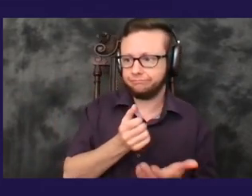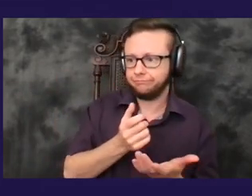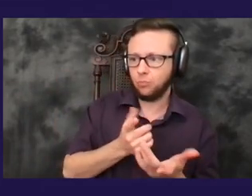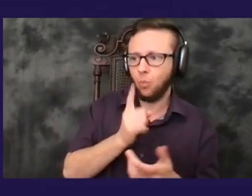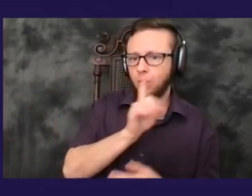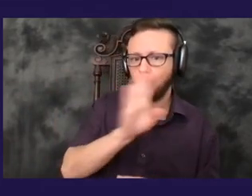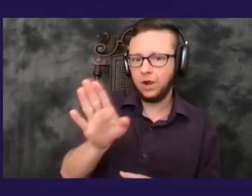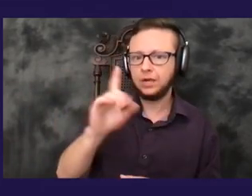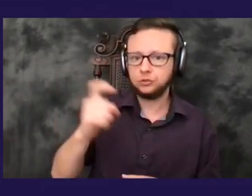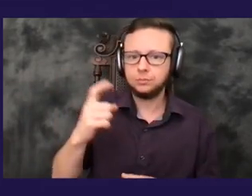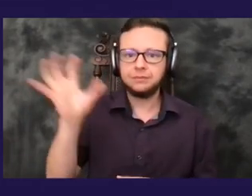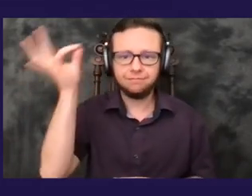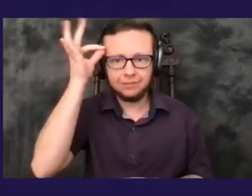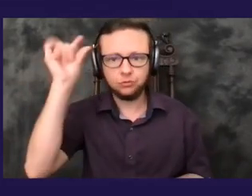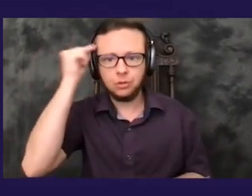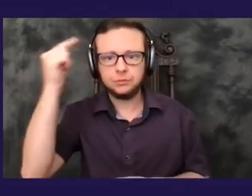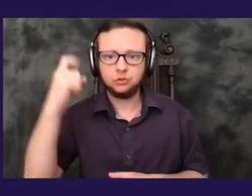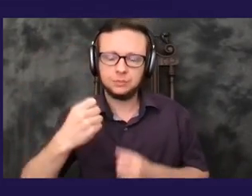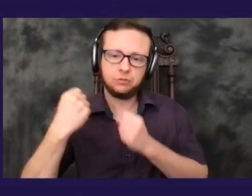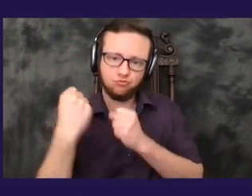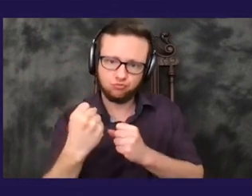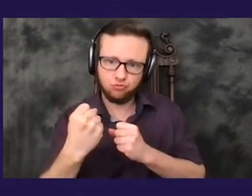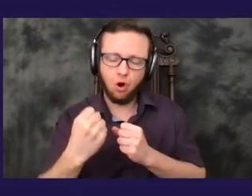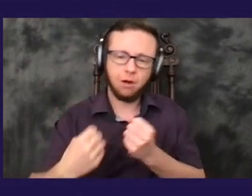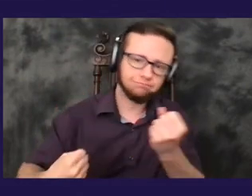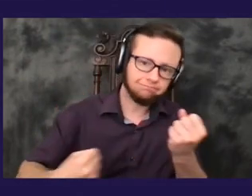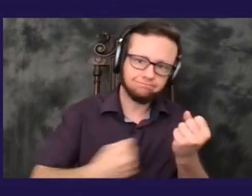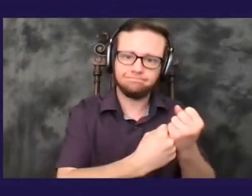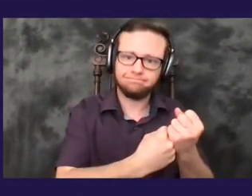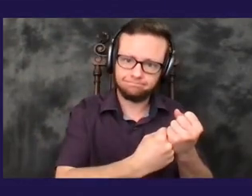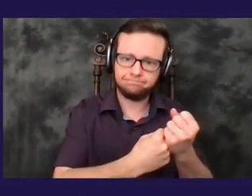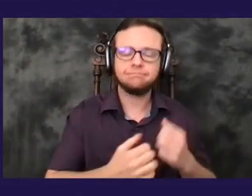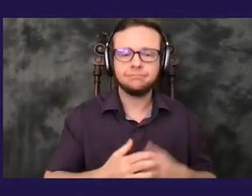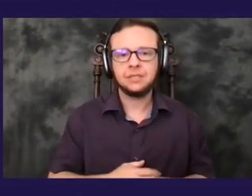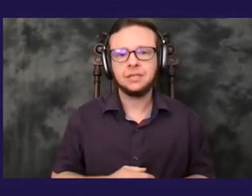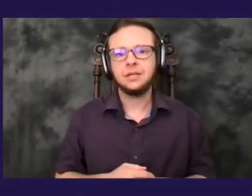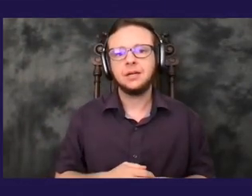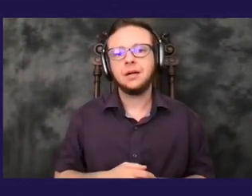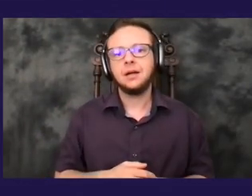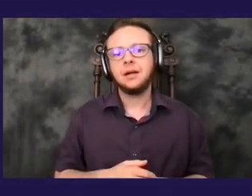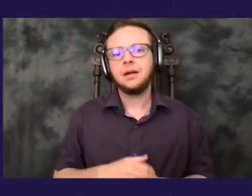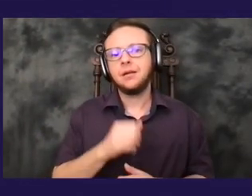should really be the supporting cast, and not the